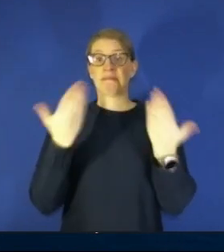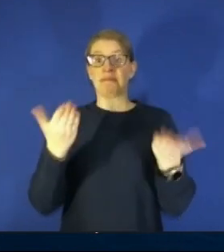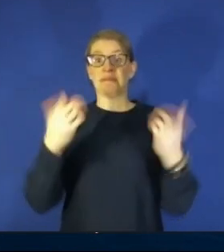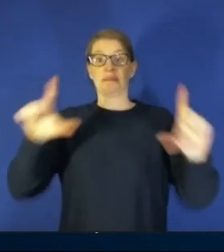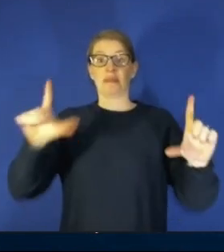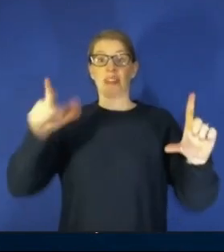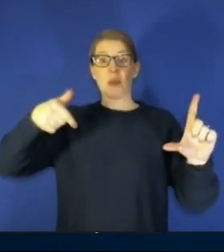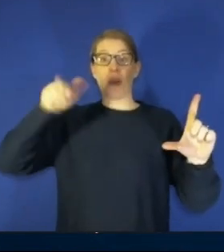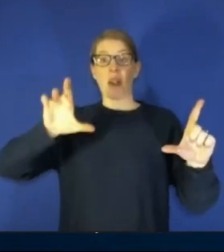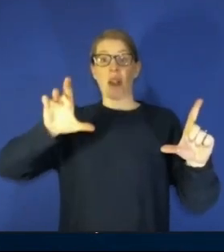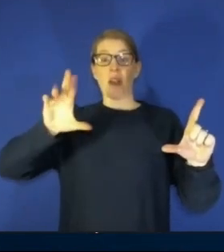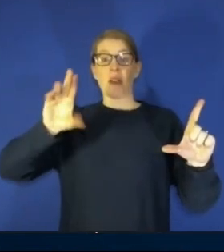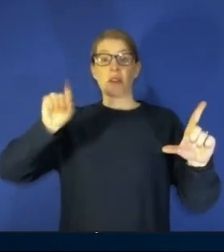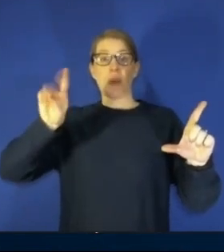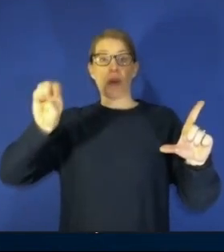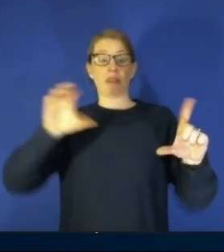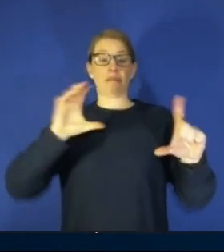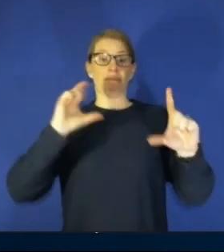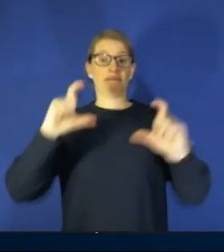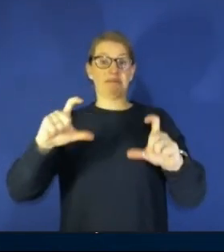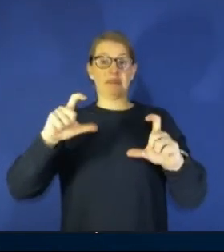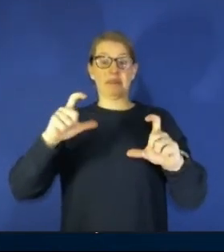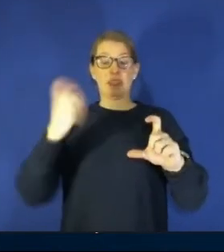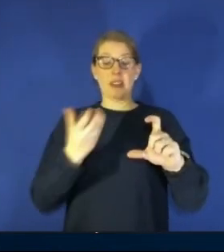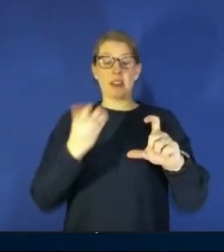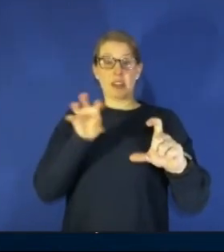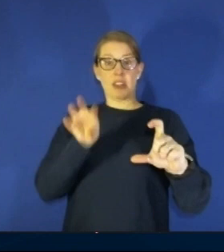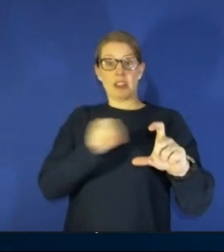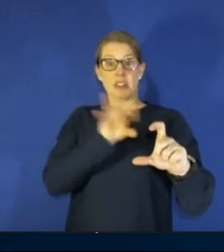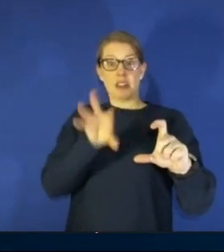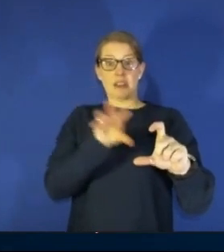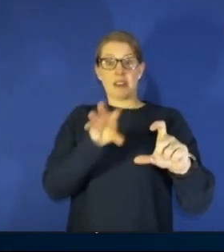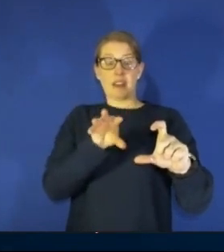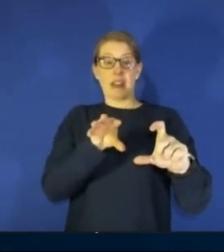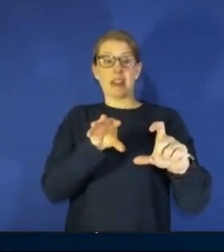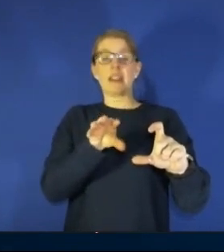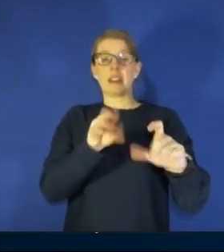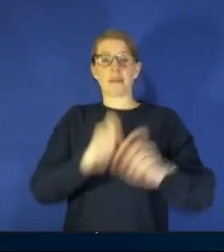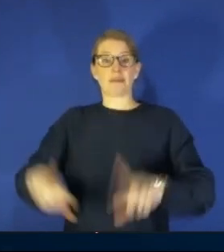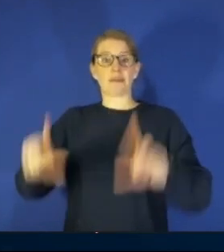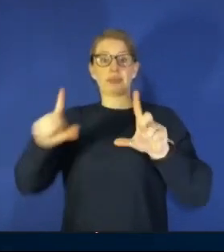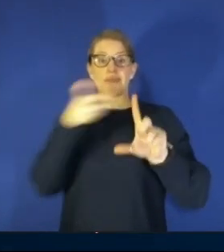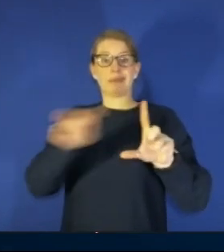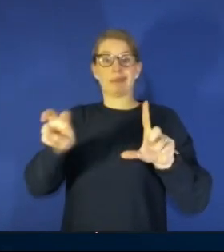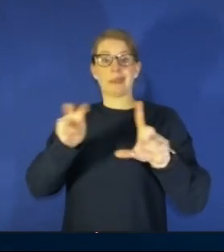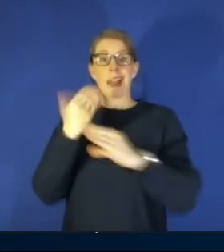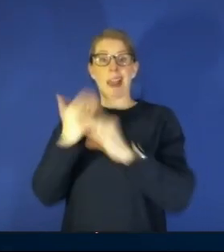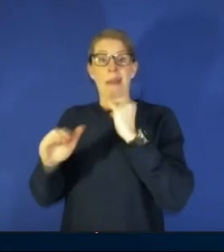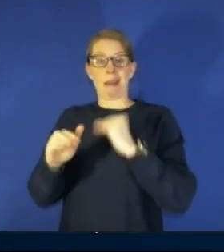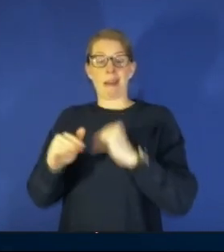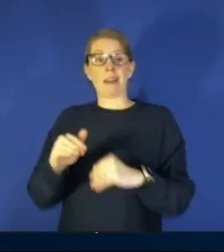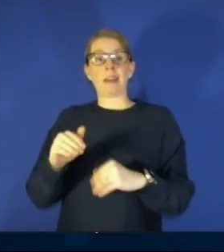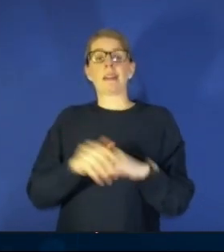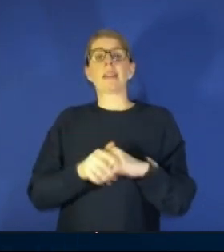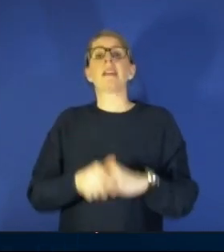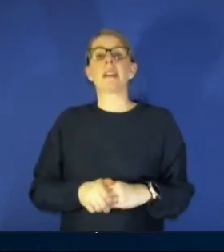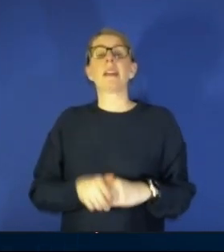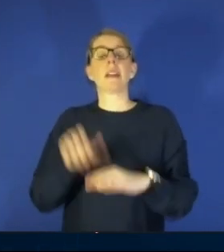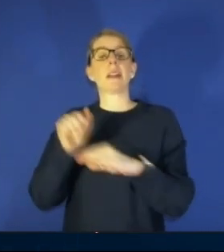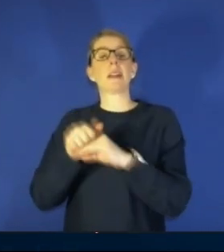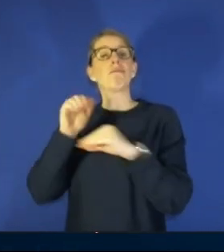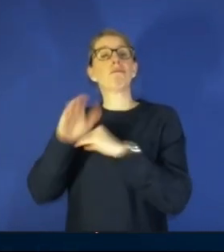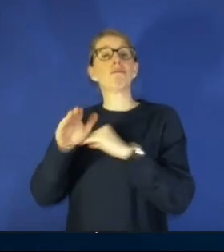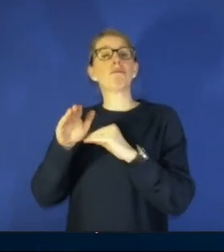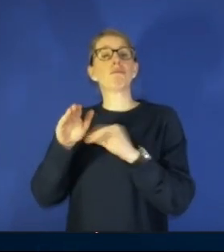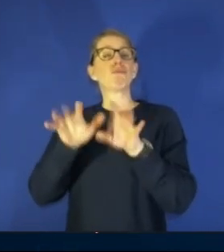code. Just open your camera and hover that right over that QR code, and it's going to take you to your email. You can send in a nice note that we'll read